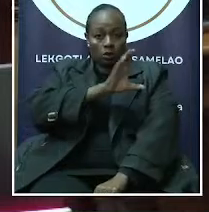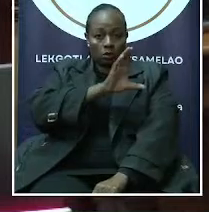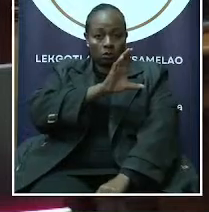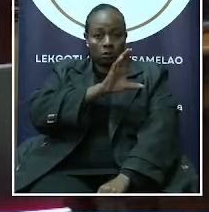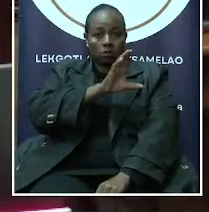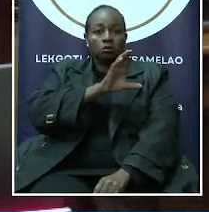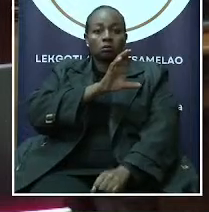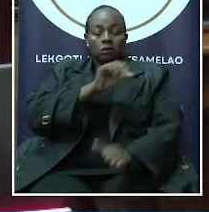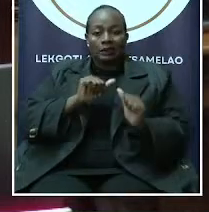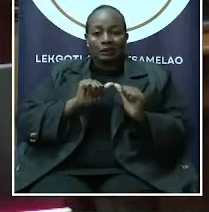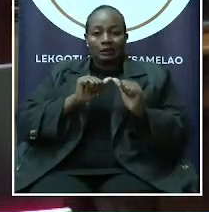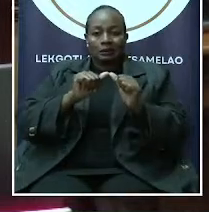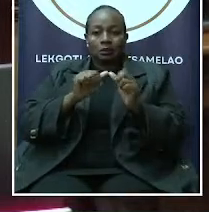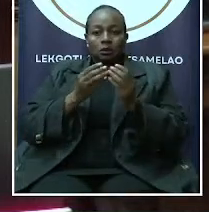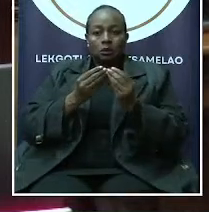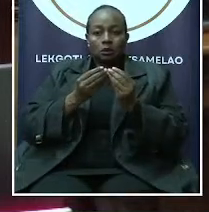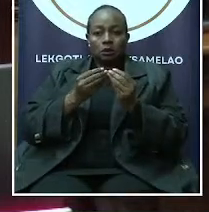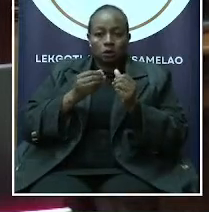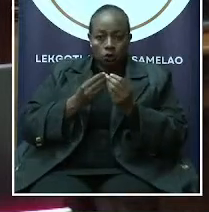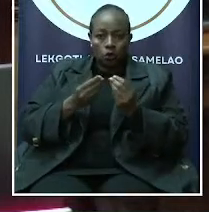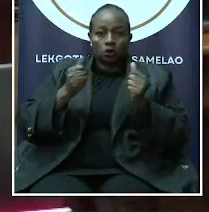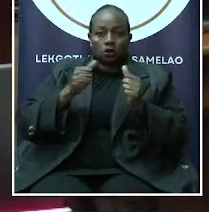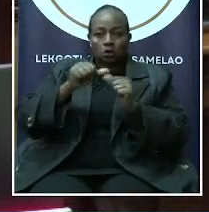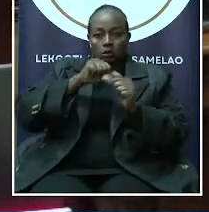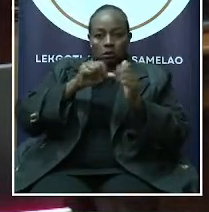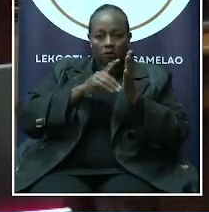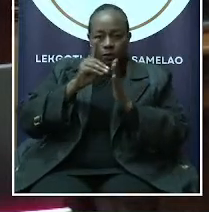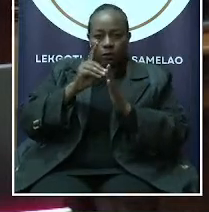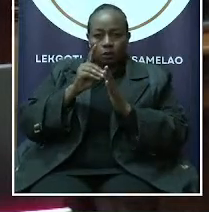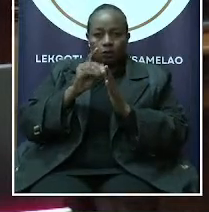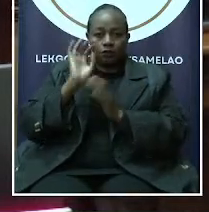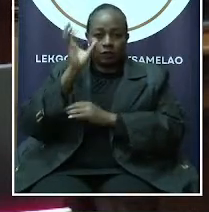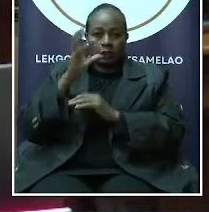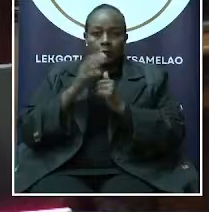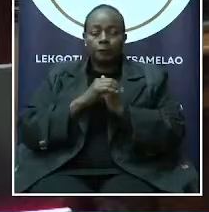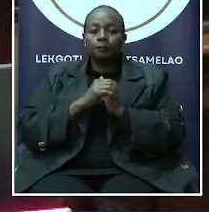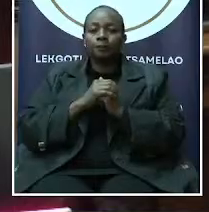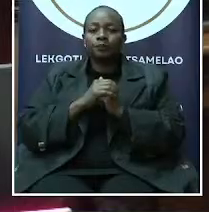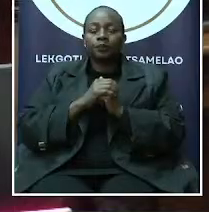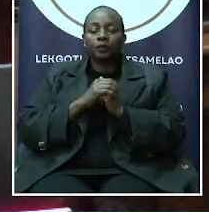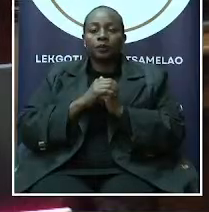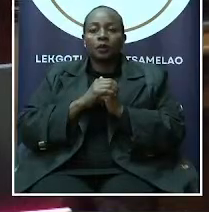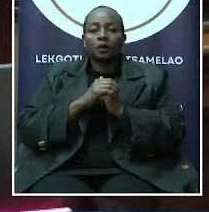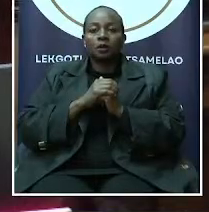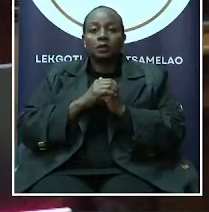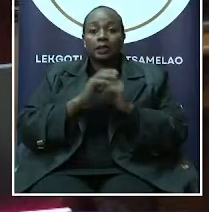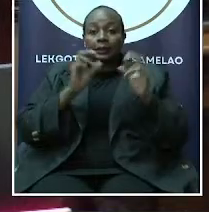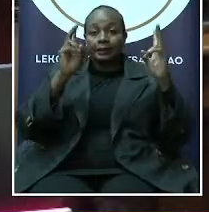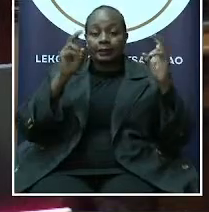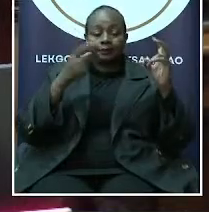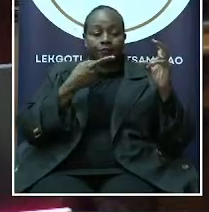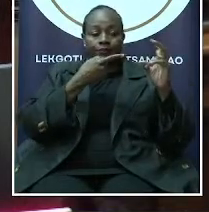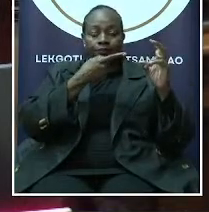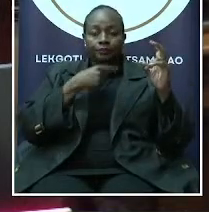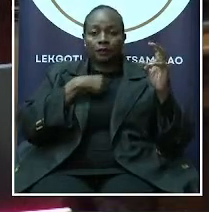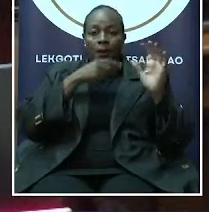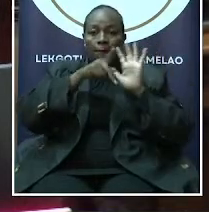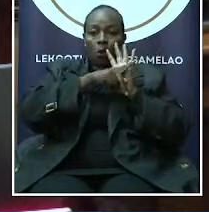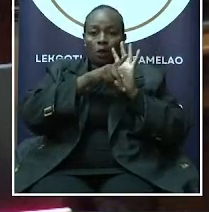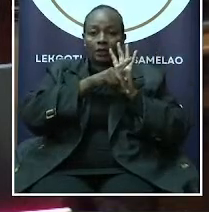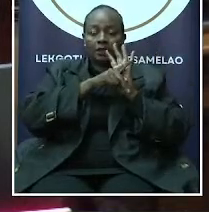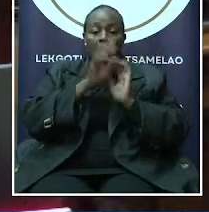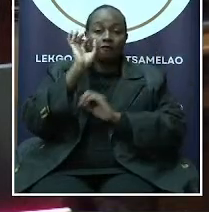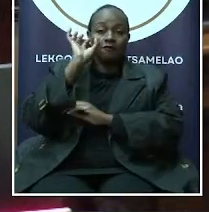Innovation for Sustainable Social and Economic Development in the Free State. Now, the title of this policy would then be called the